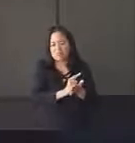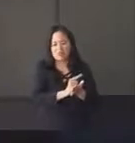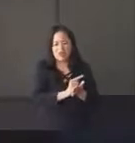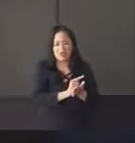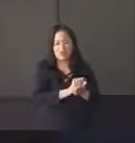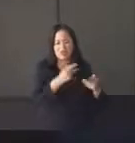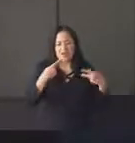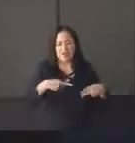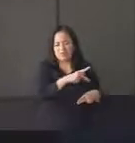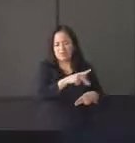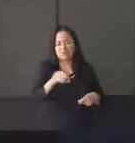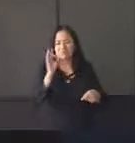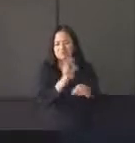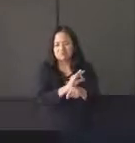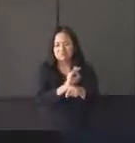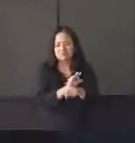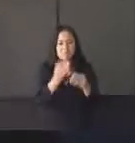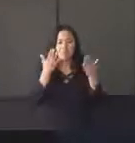that protects,